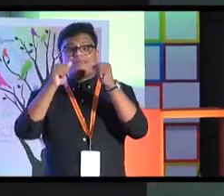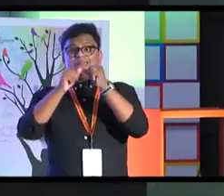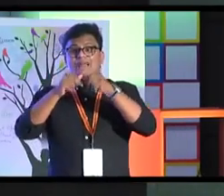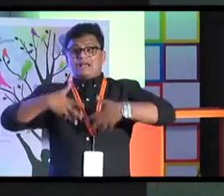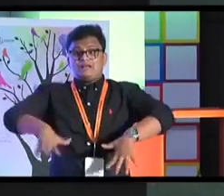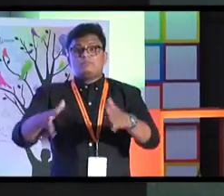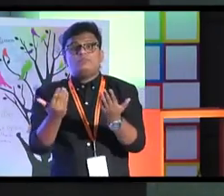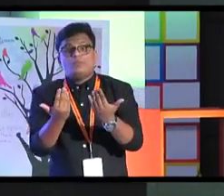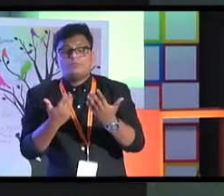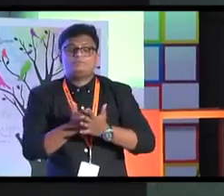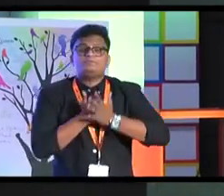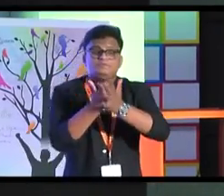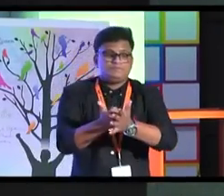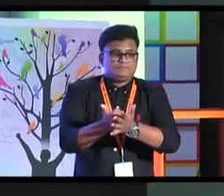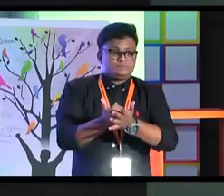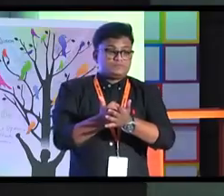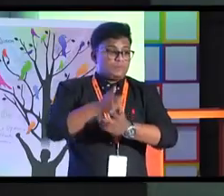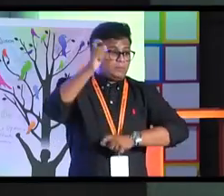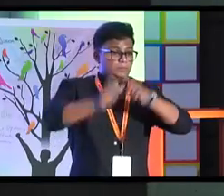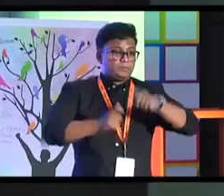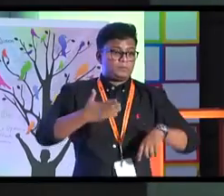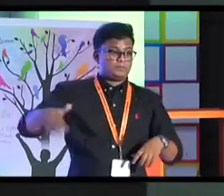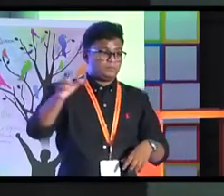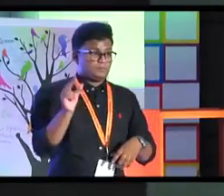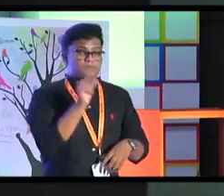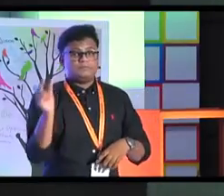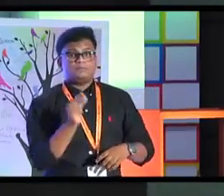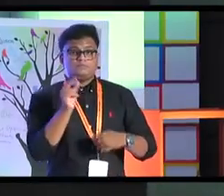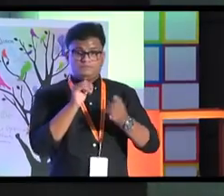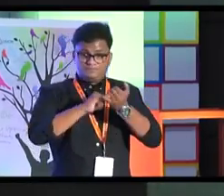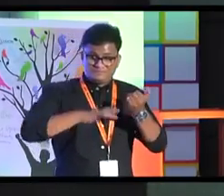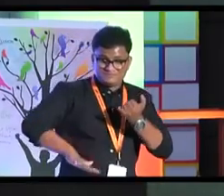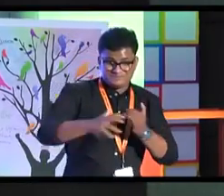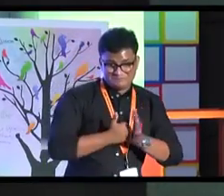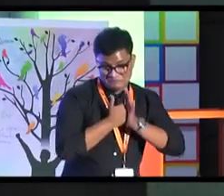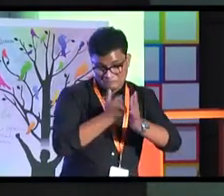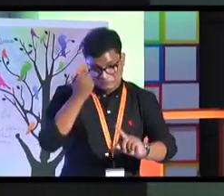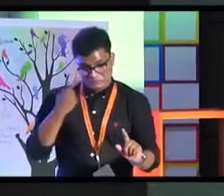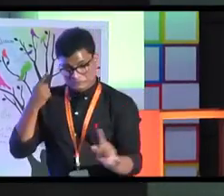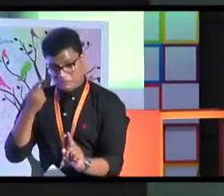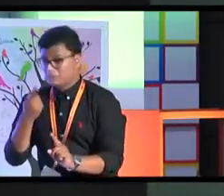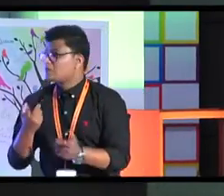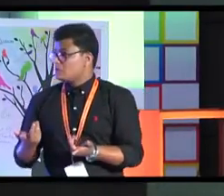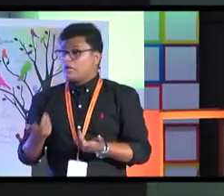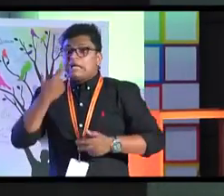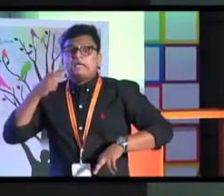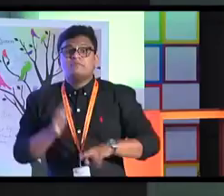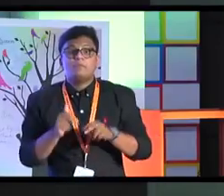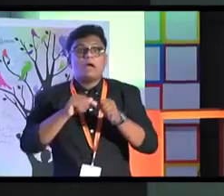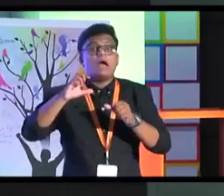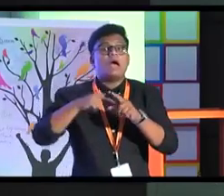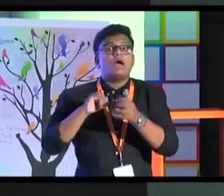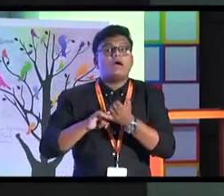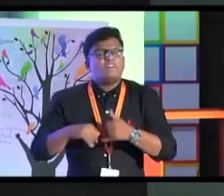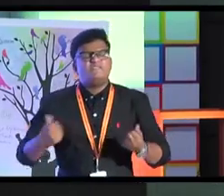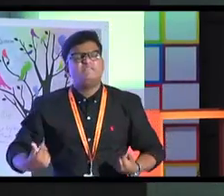database that will be used by everybody in the society with star rating. If it does not have access, then you know